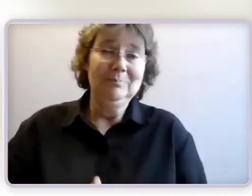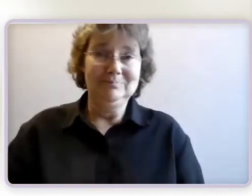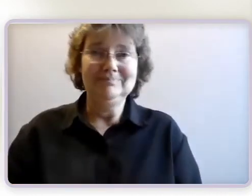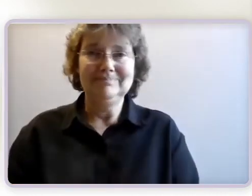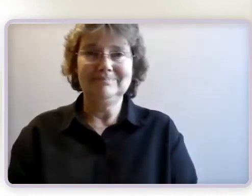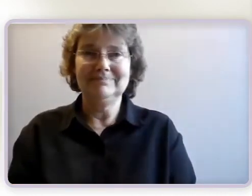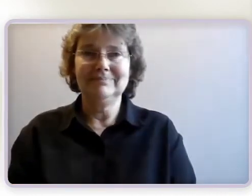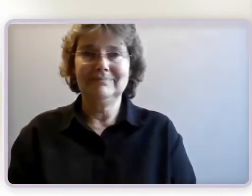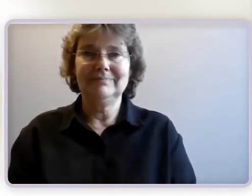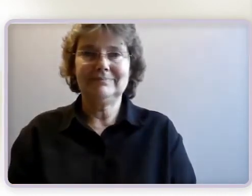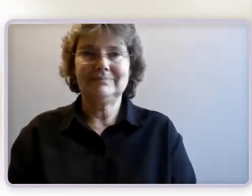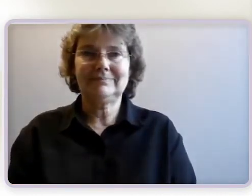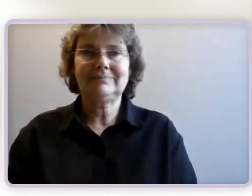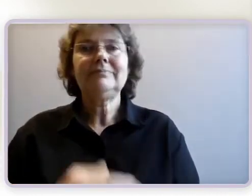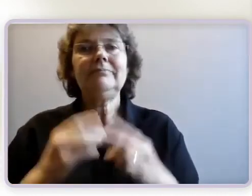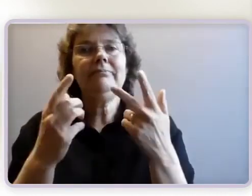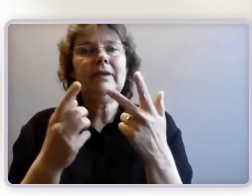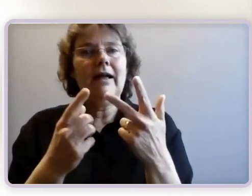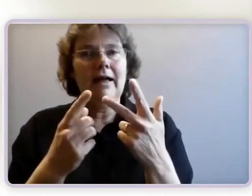Other ways that you can help us